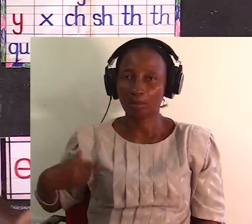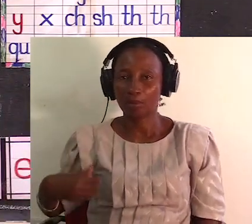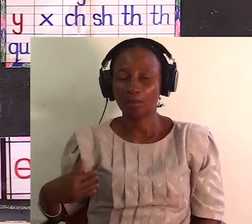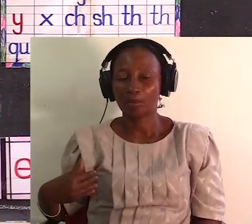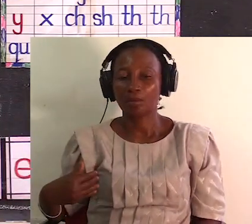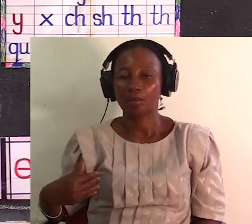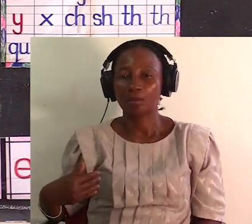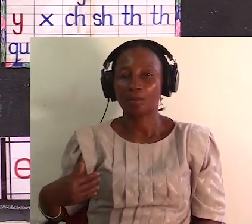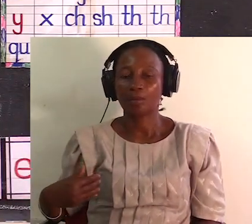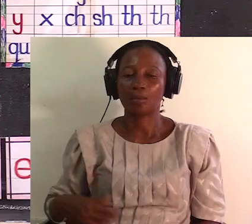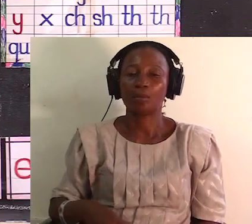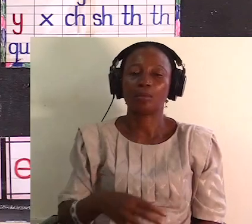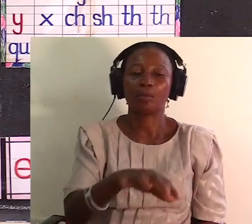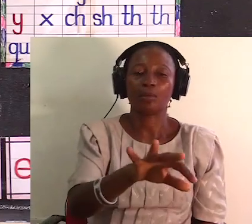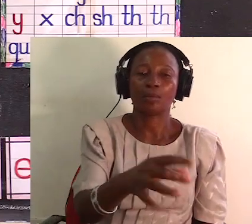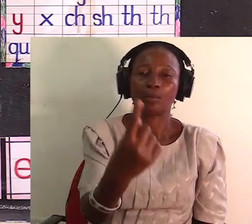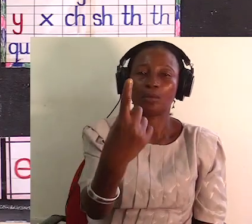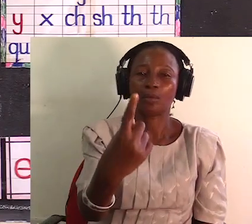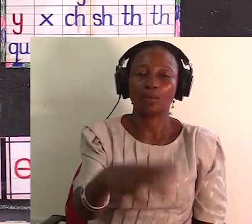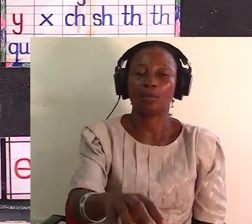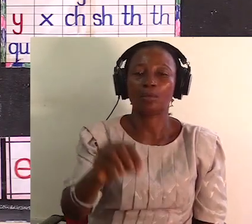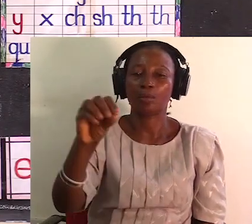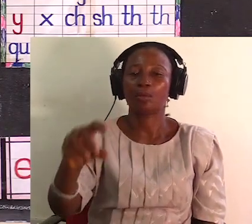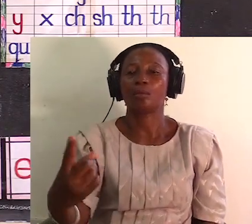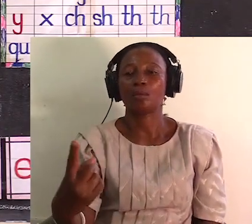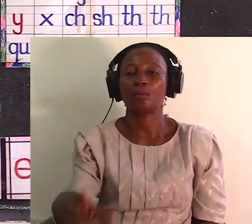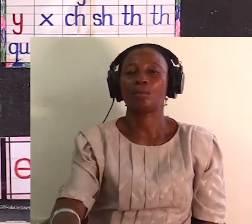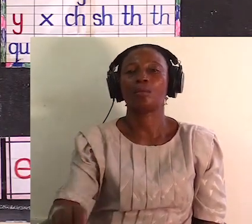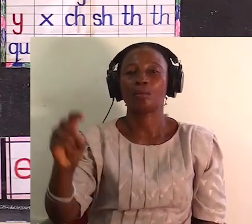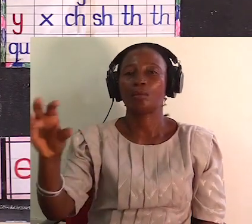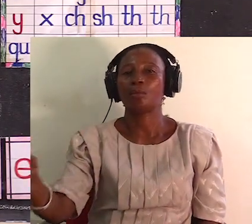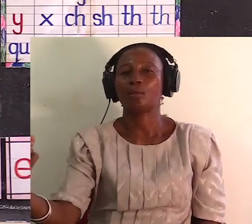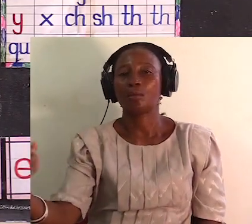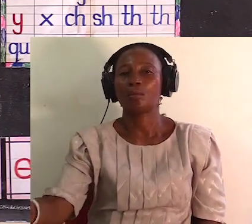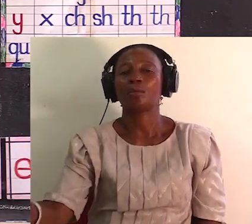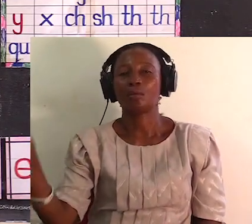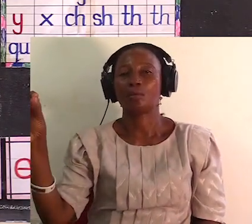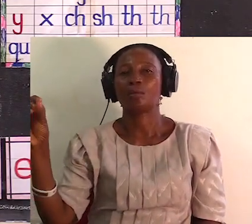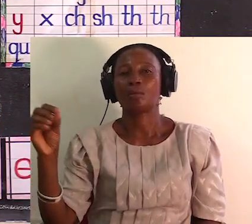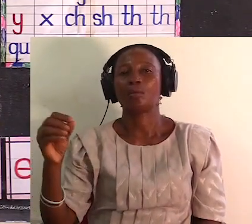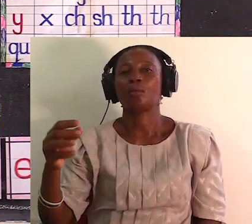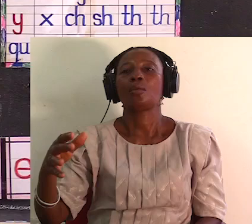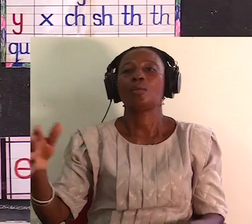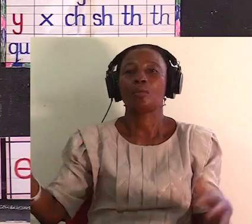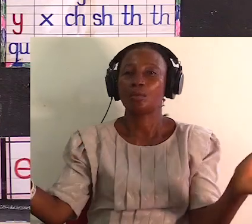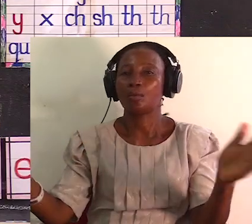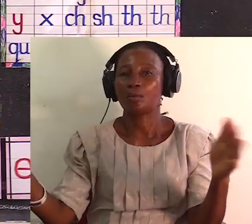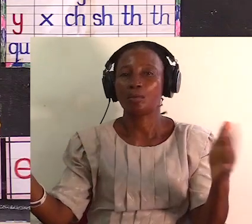3 people, then you can group yourselves so that you will enjoy, and then we see how it